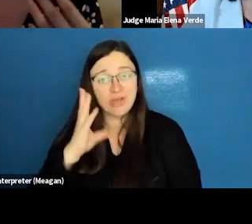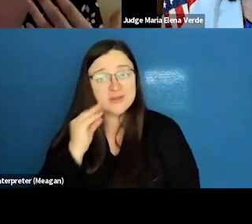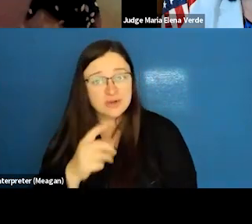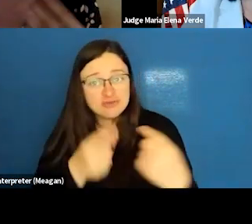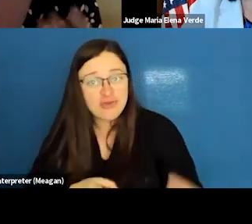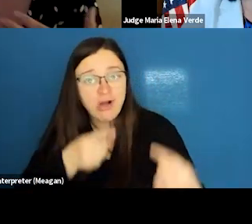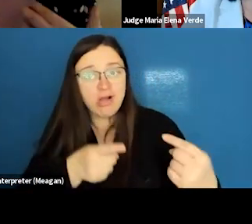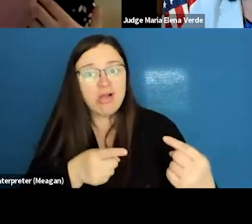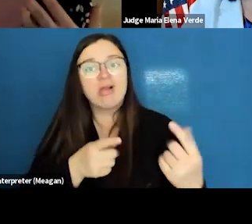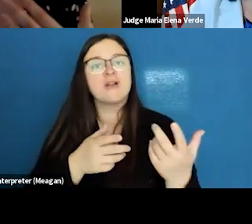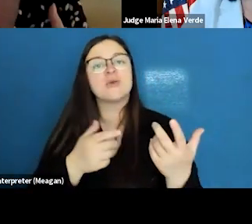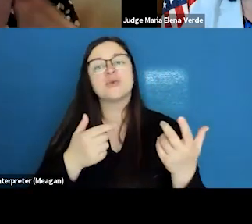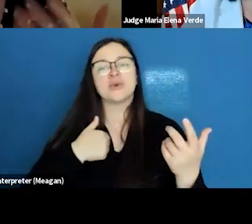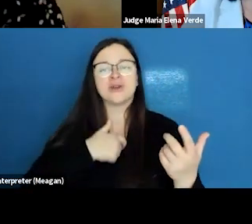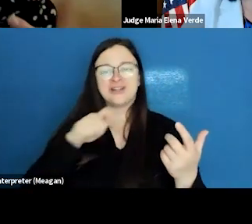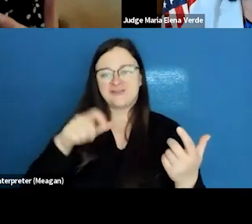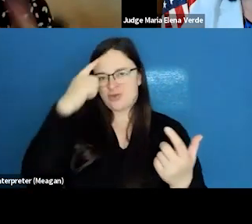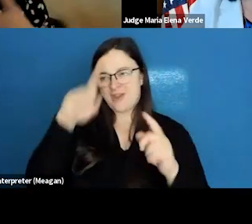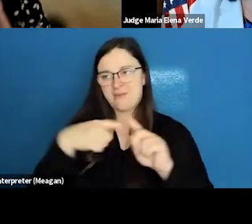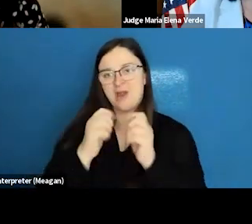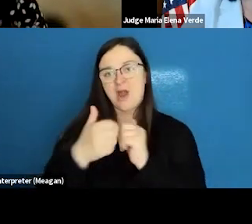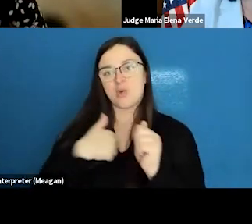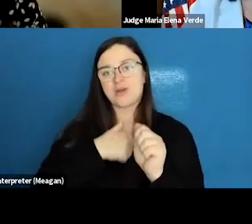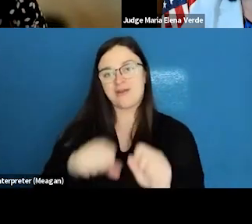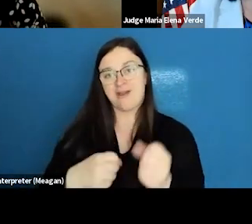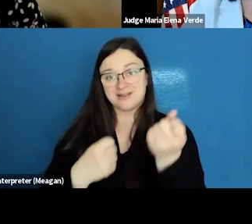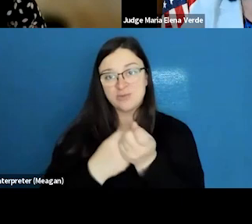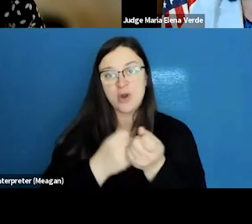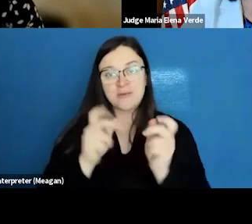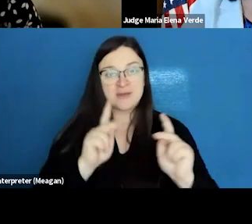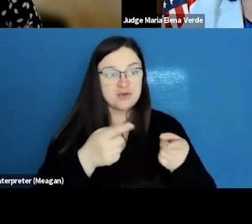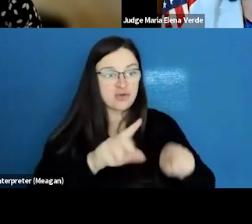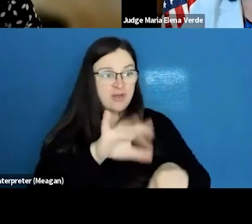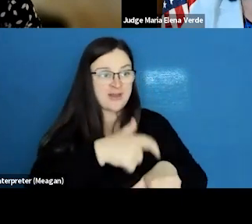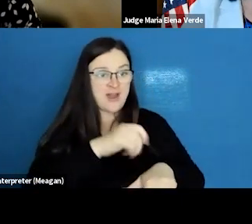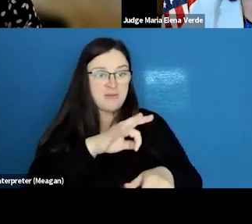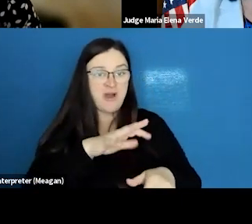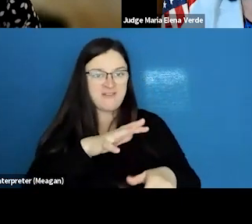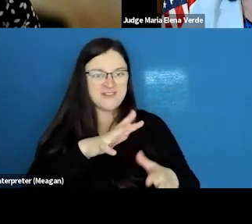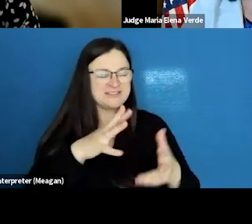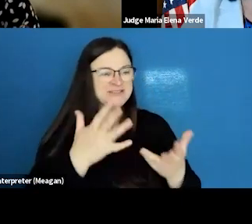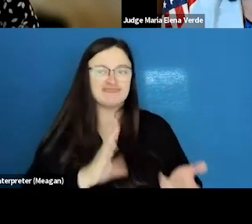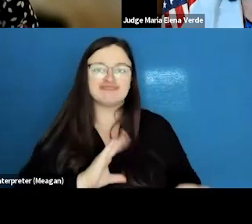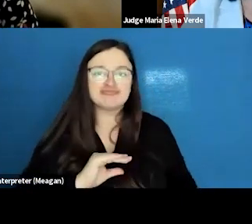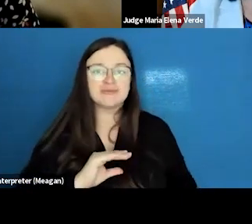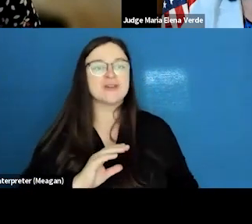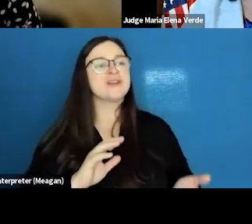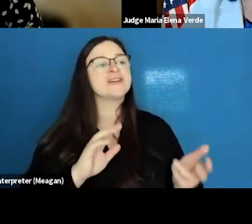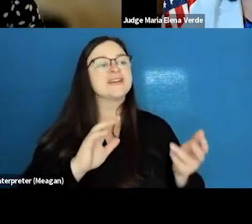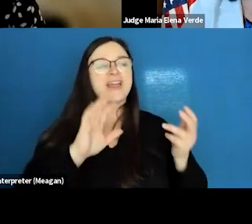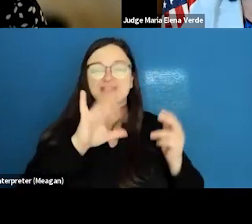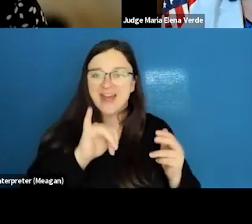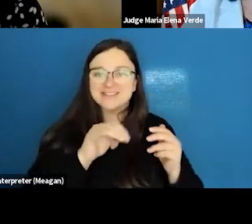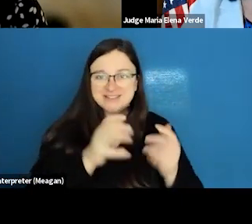support people in their recovery during those times of weakness is just as important as how we can work with them during times of success. And